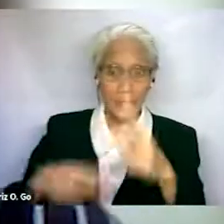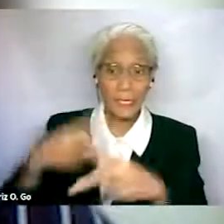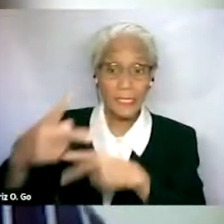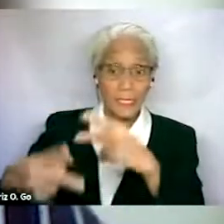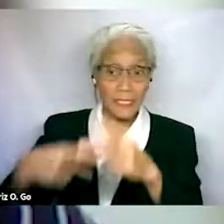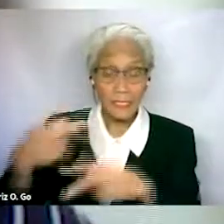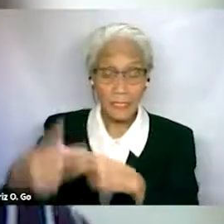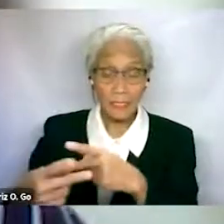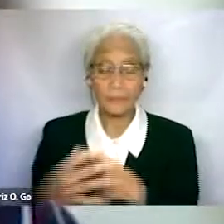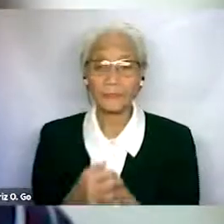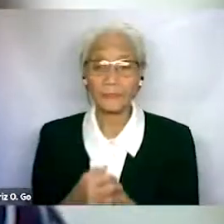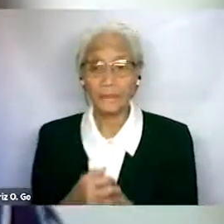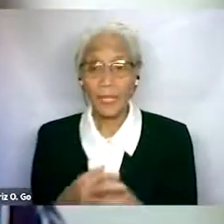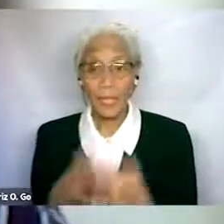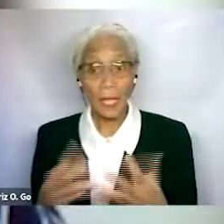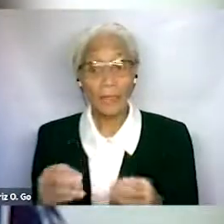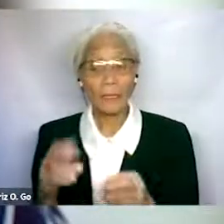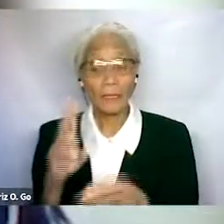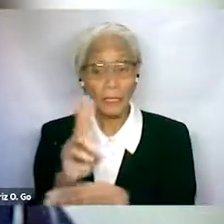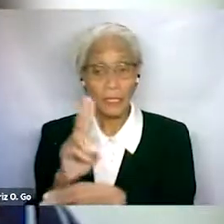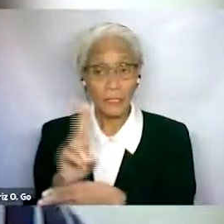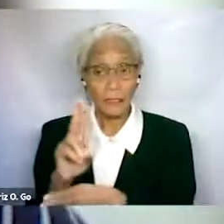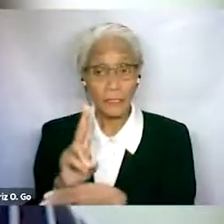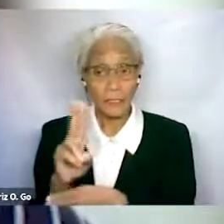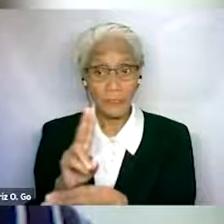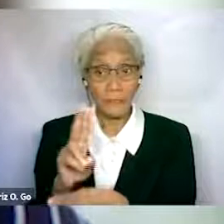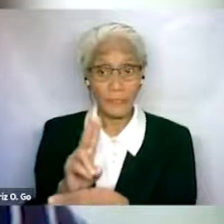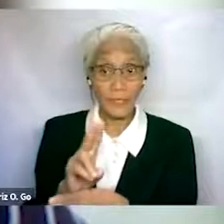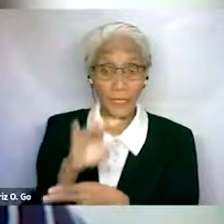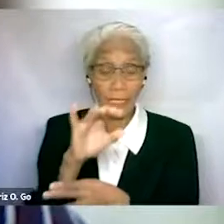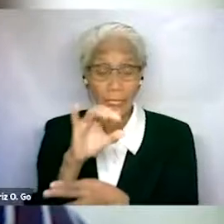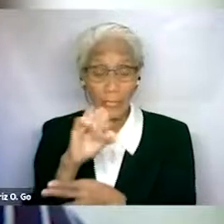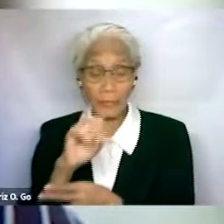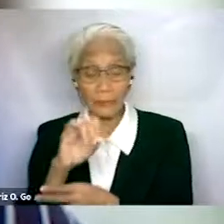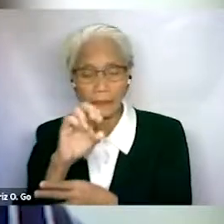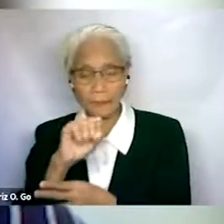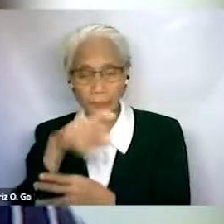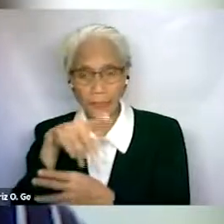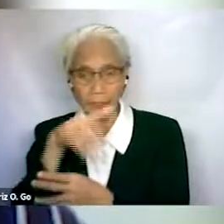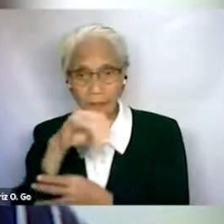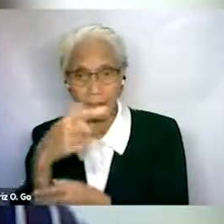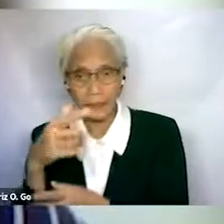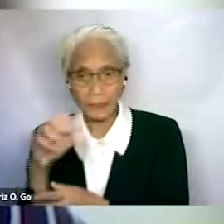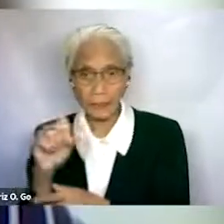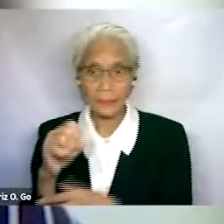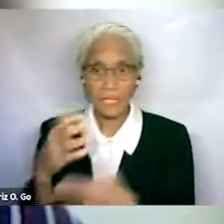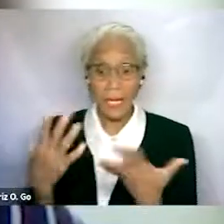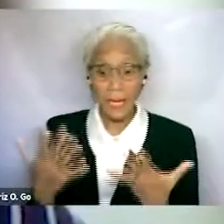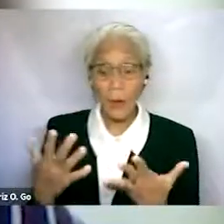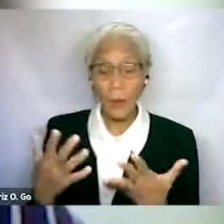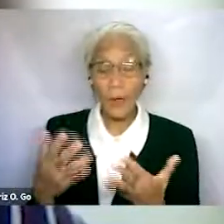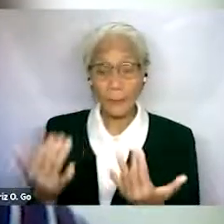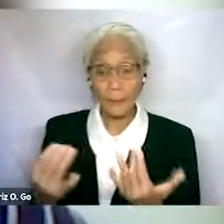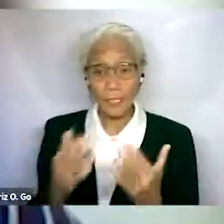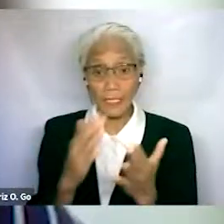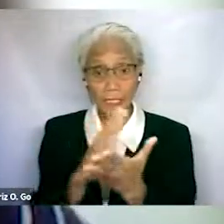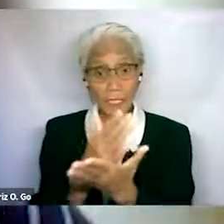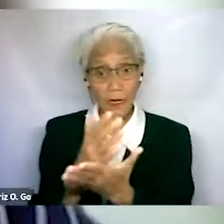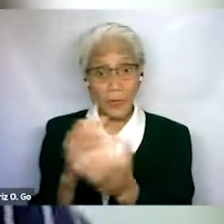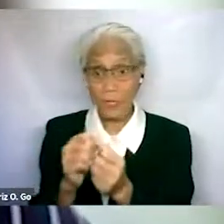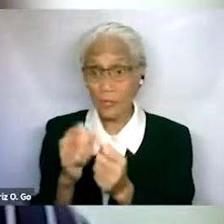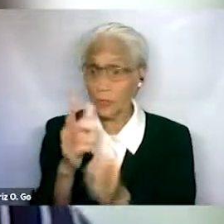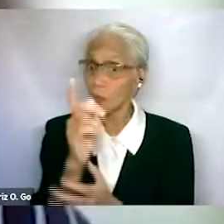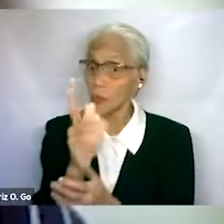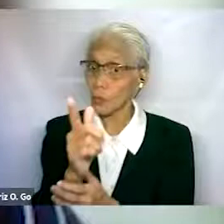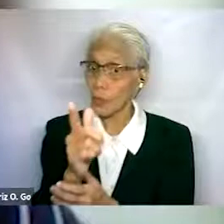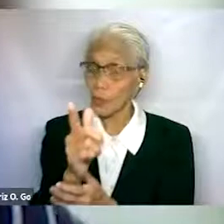and also the use of SDGs. So particularly today, I will be sharing with you in 20 minutes the development